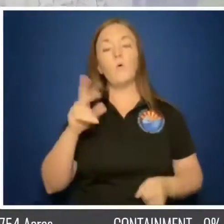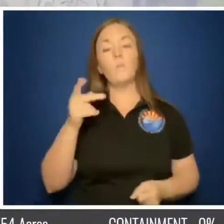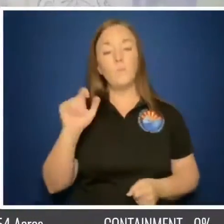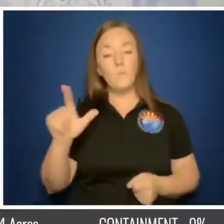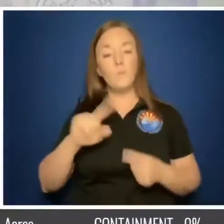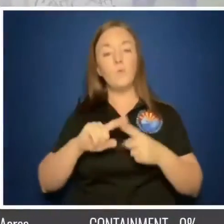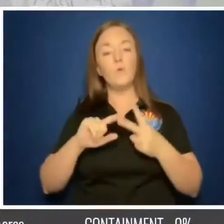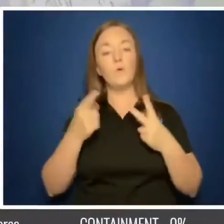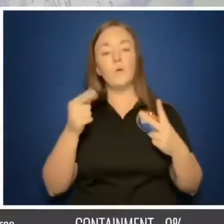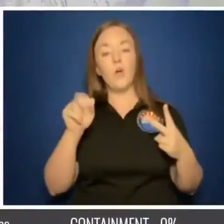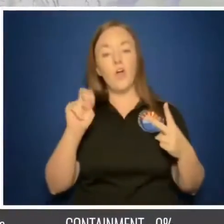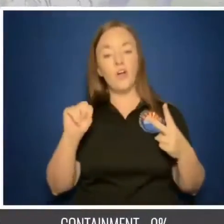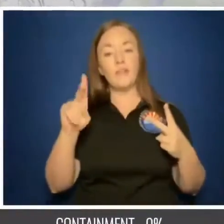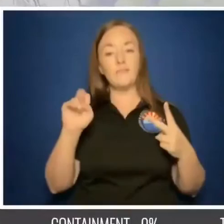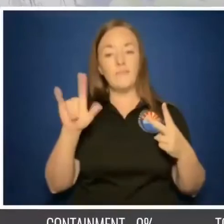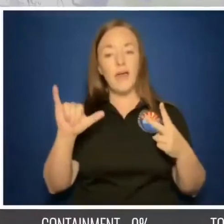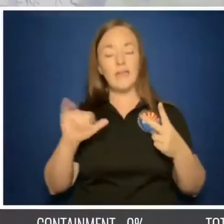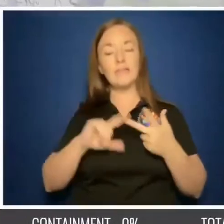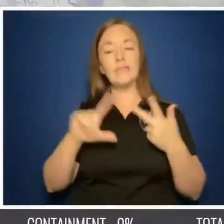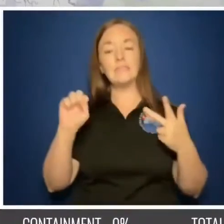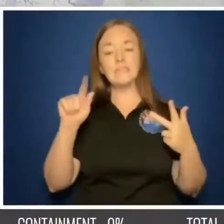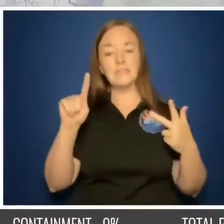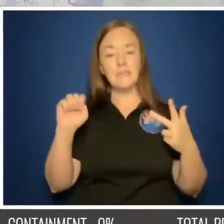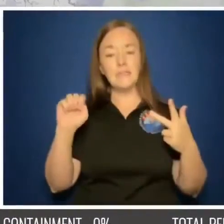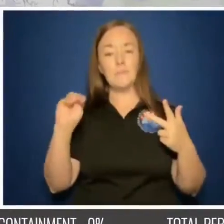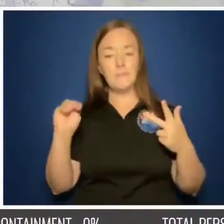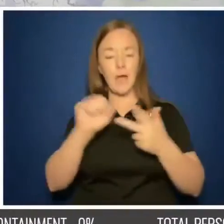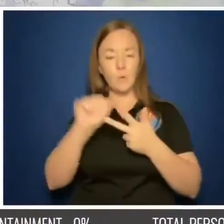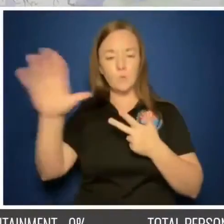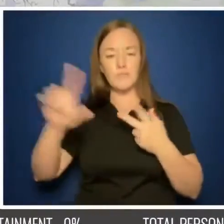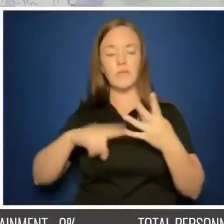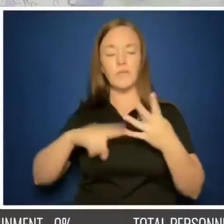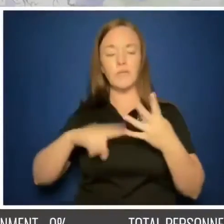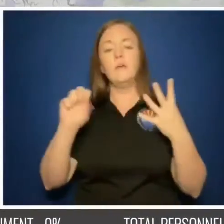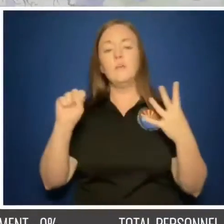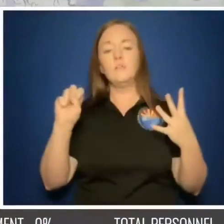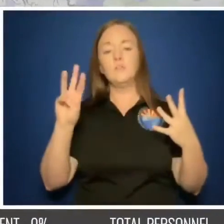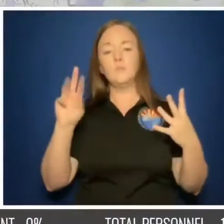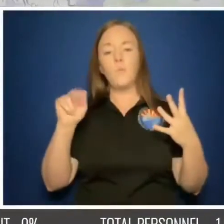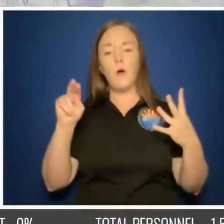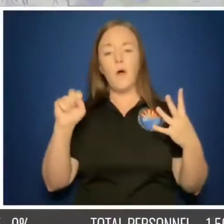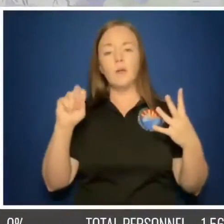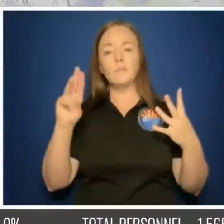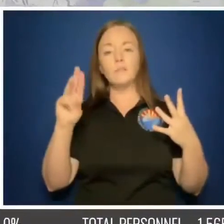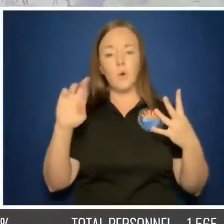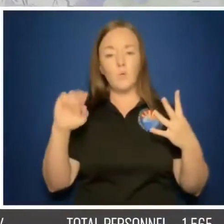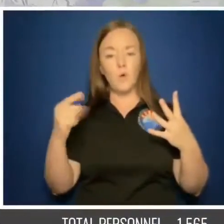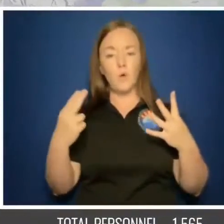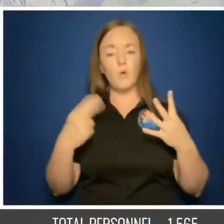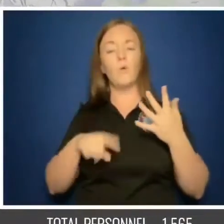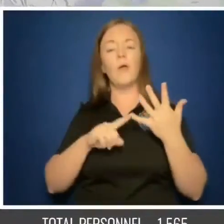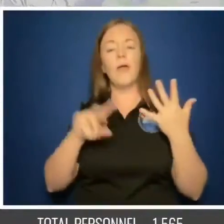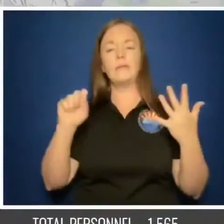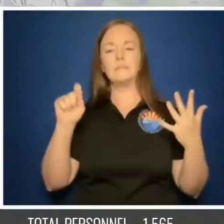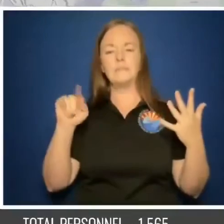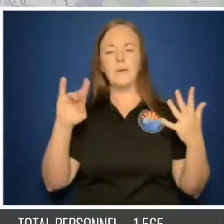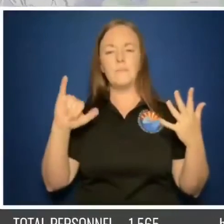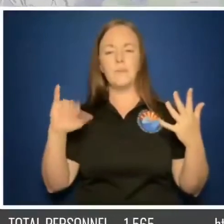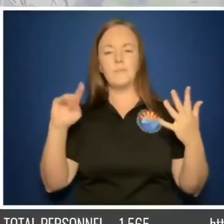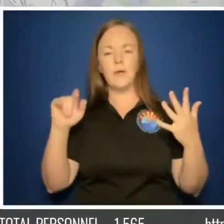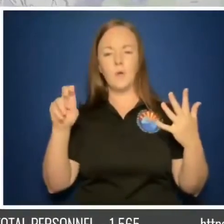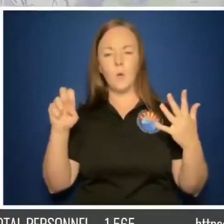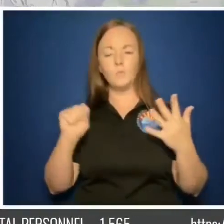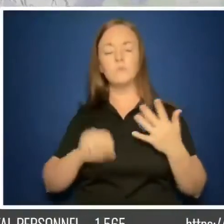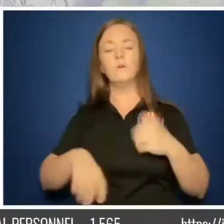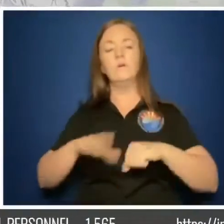Mountain, Swansboro, and Stumpy Meadows. And then order evacuation locations are Georgetown,